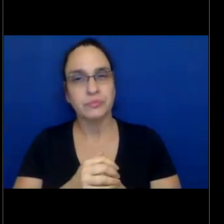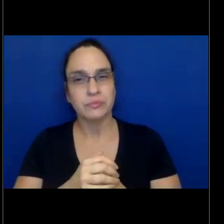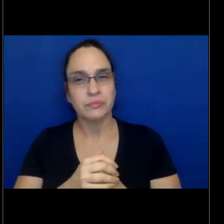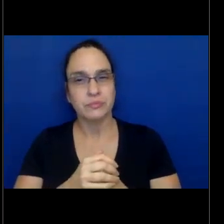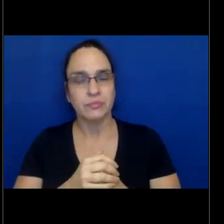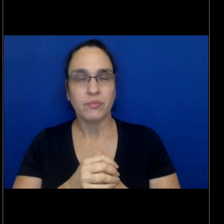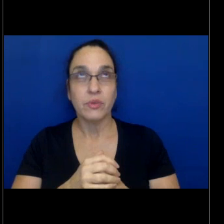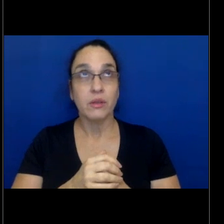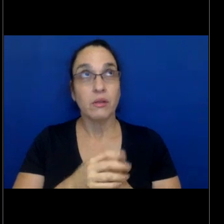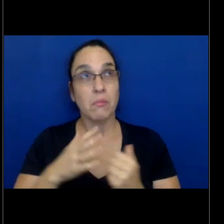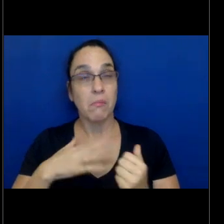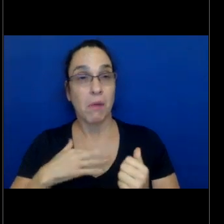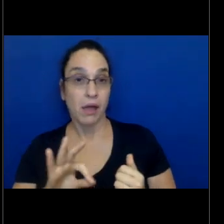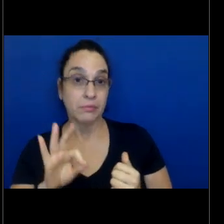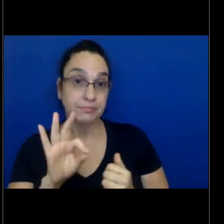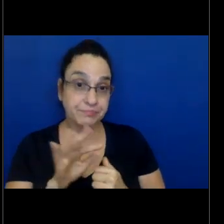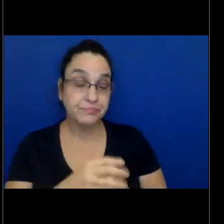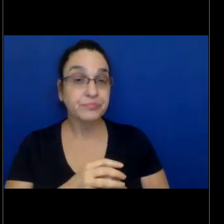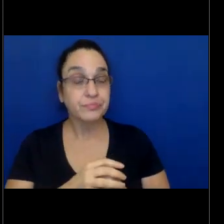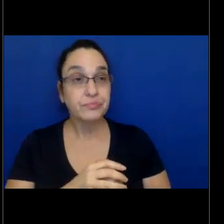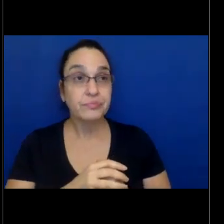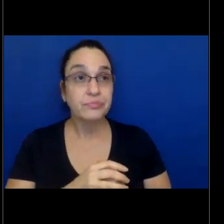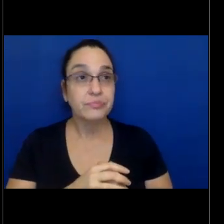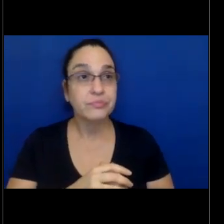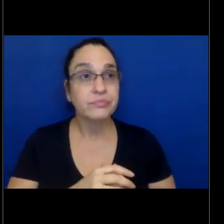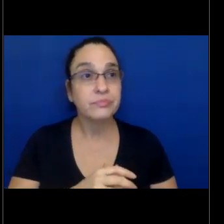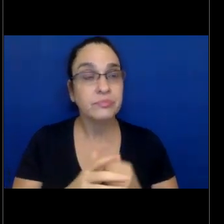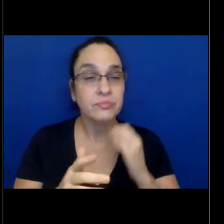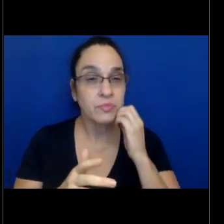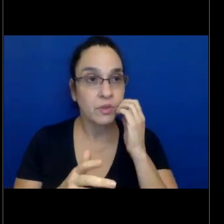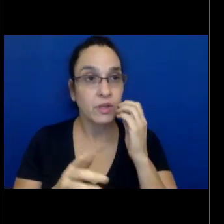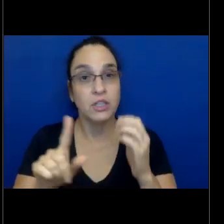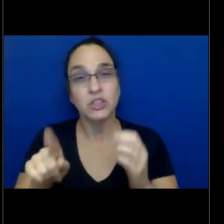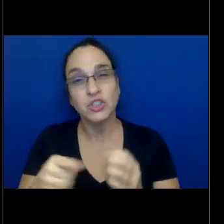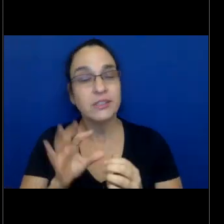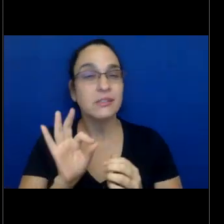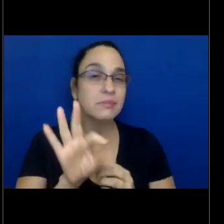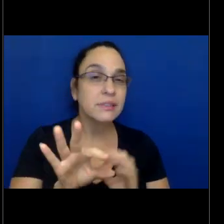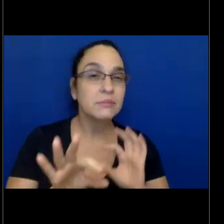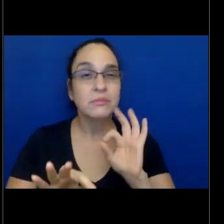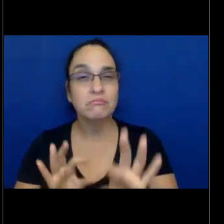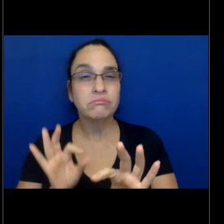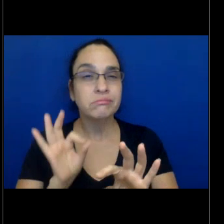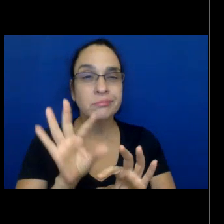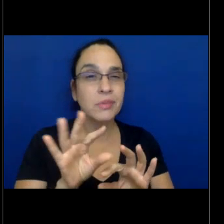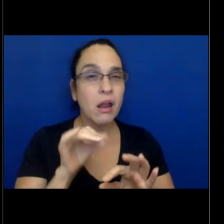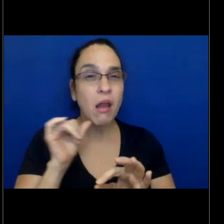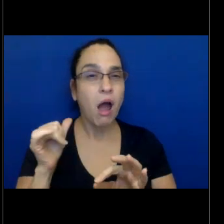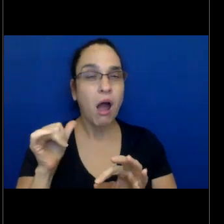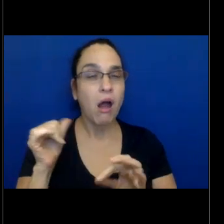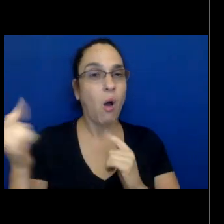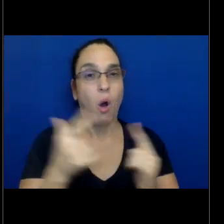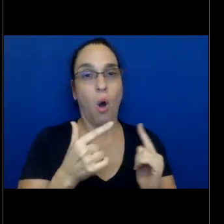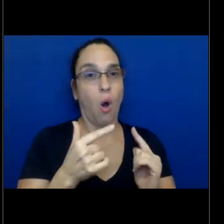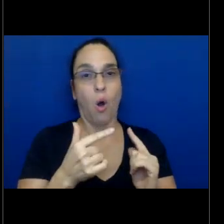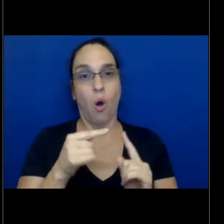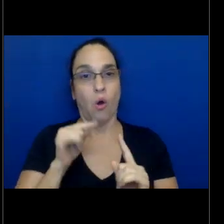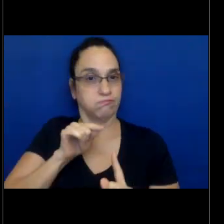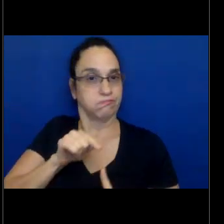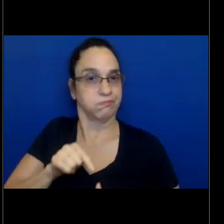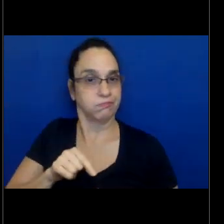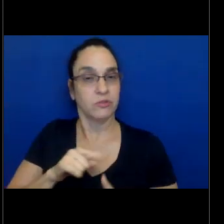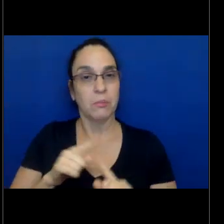highly idiosyncratic. These are just bits and pieces I somehow implicitly gathered